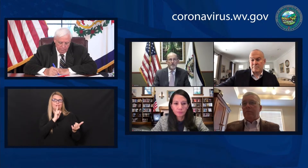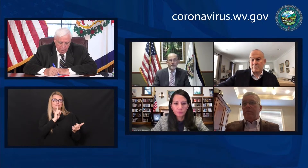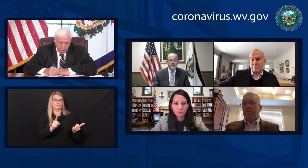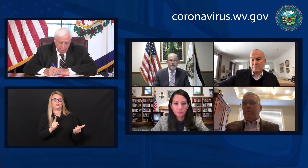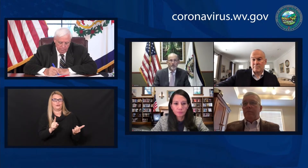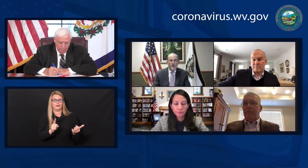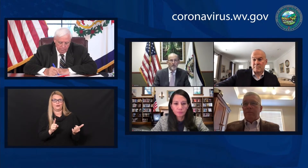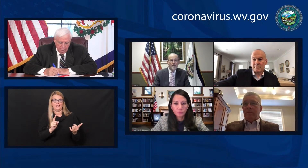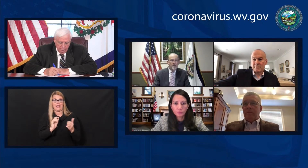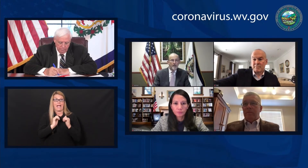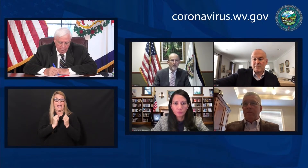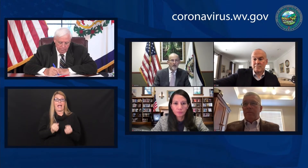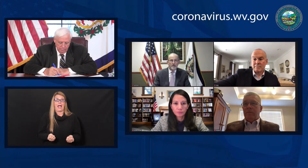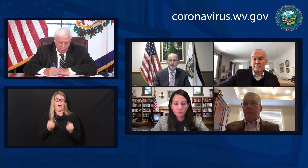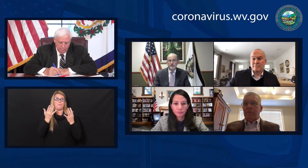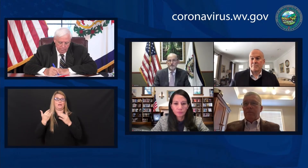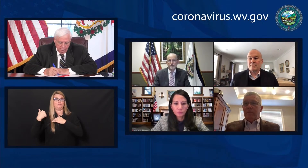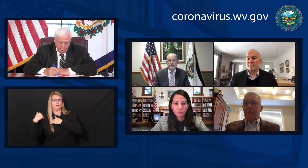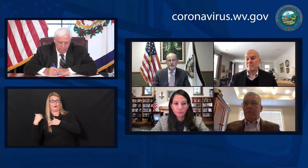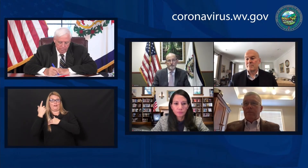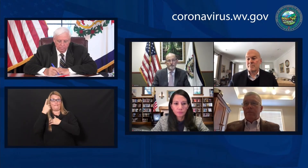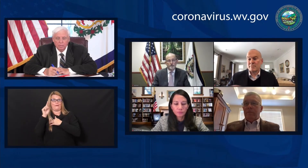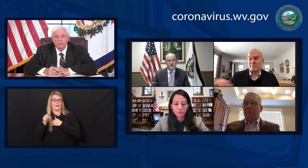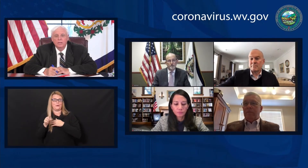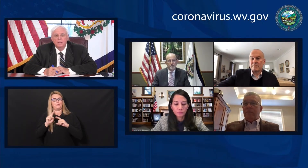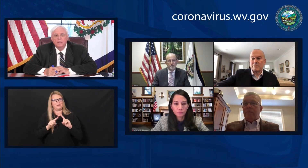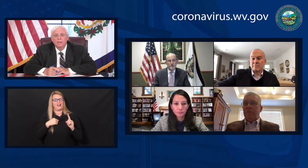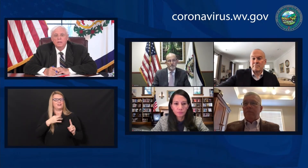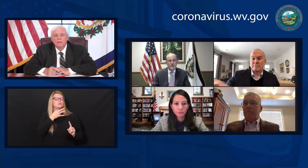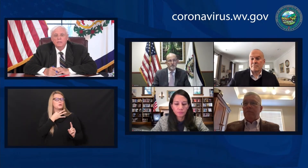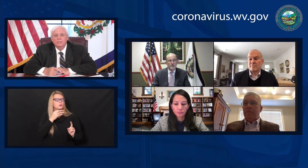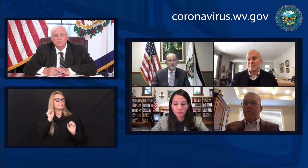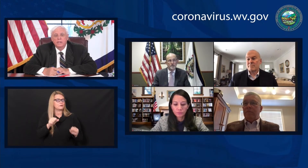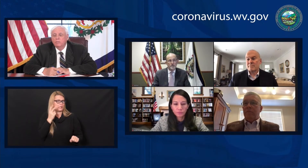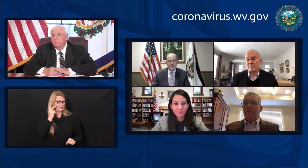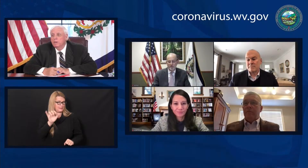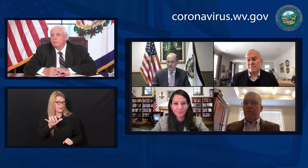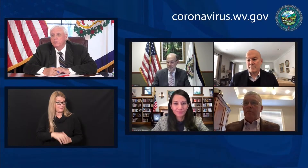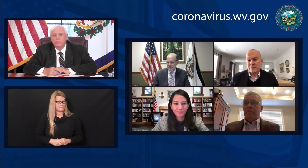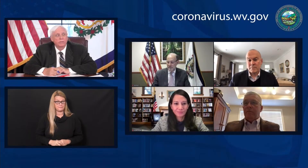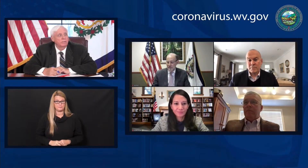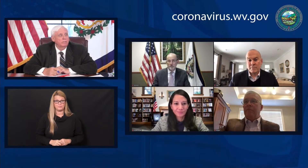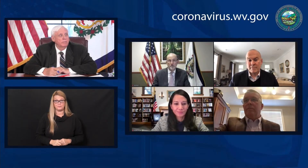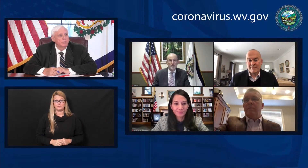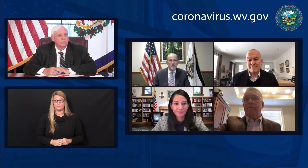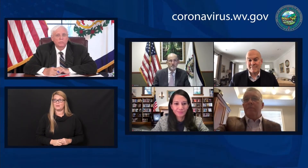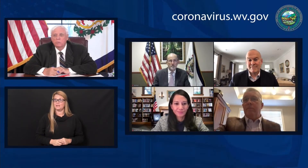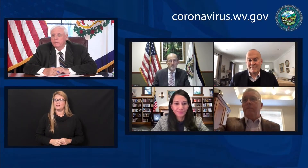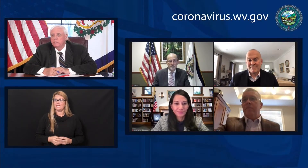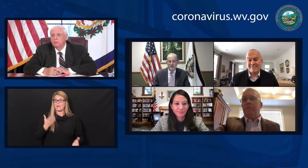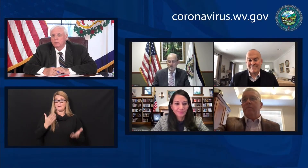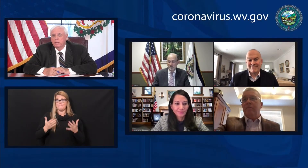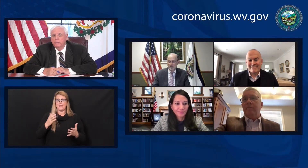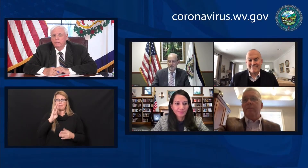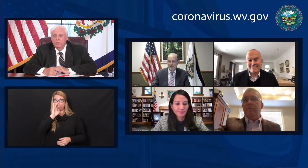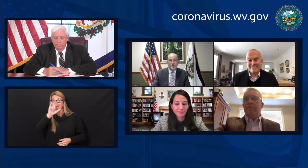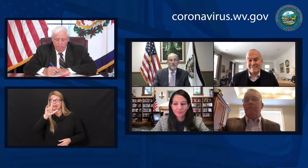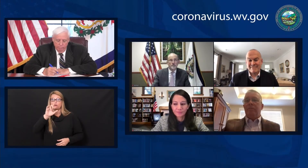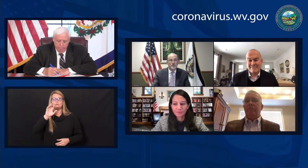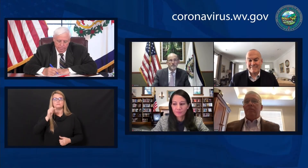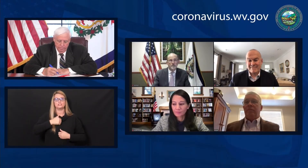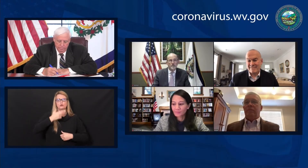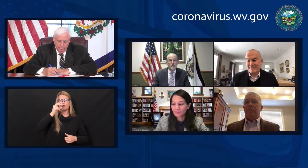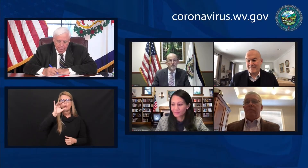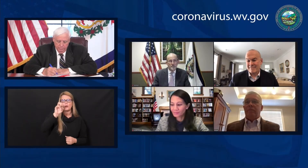that would be, but I was curious to know if that was something that's been talked about. Thank you. General, maybe you can do this one, or Bill, one of the two of